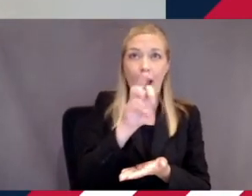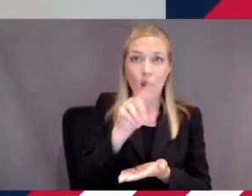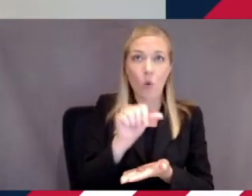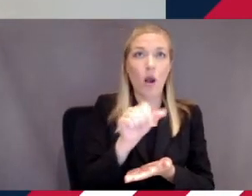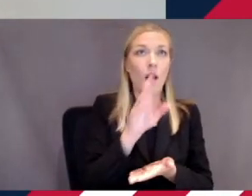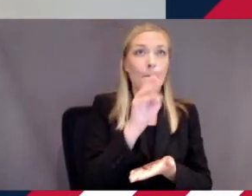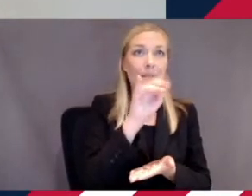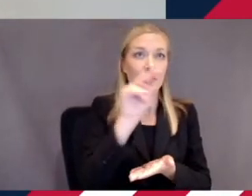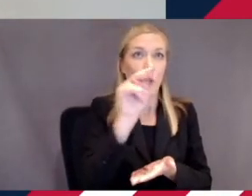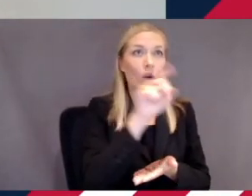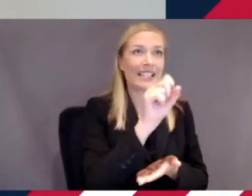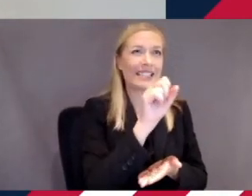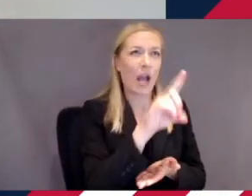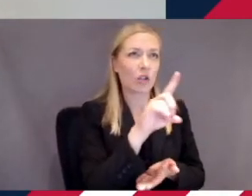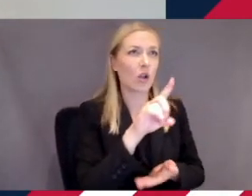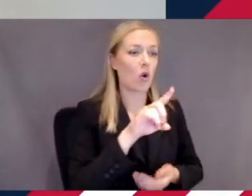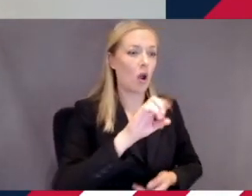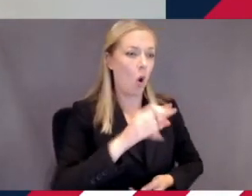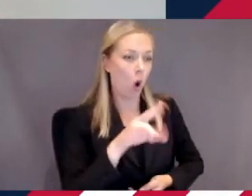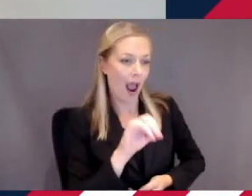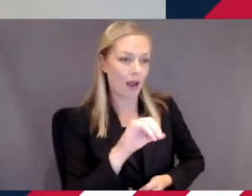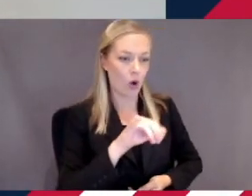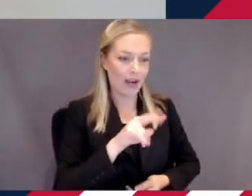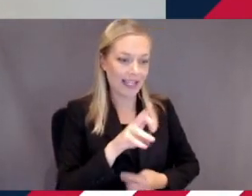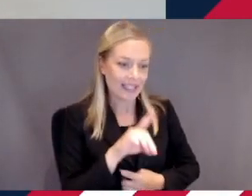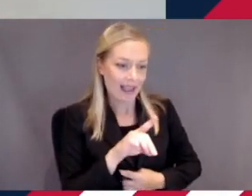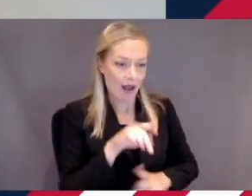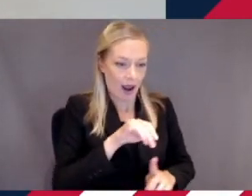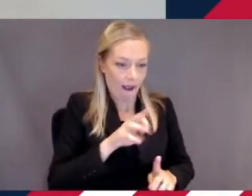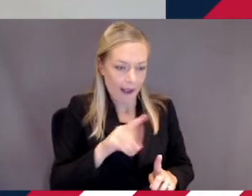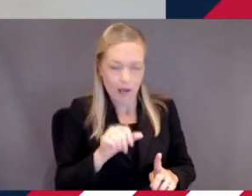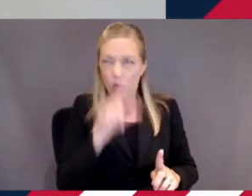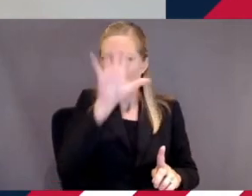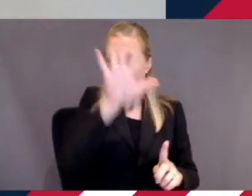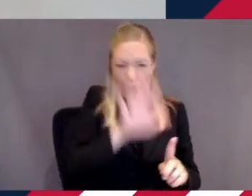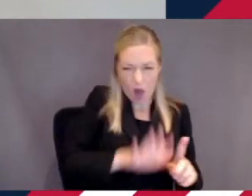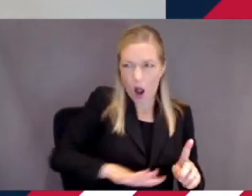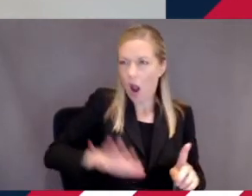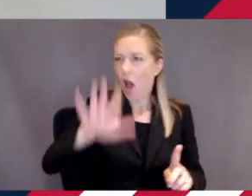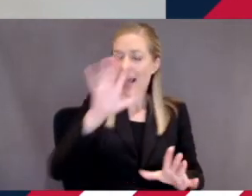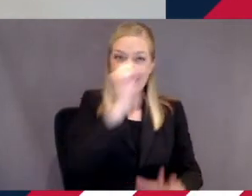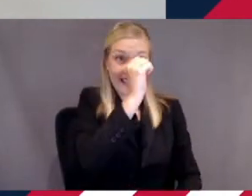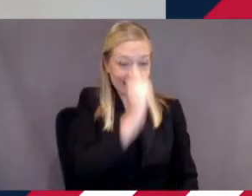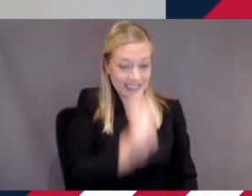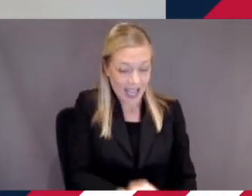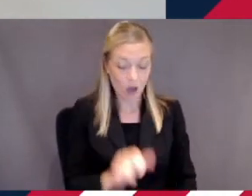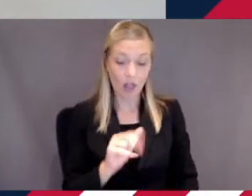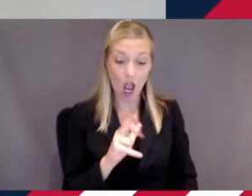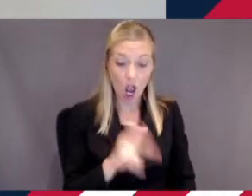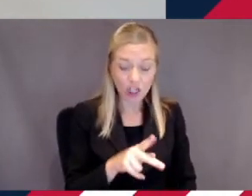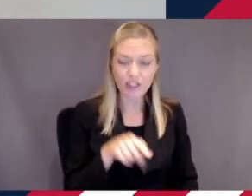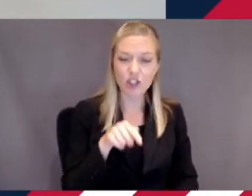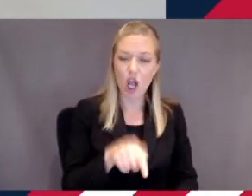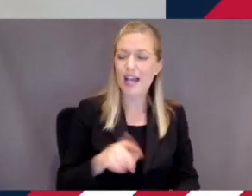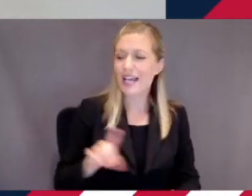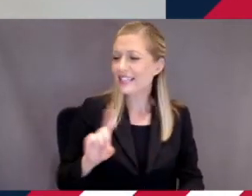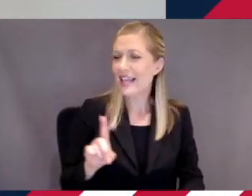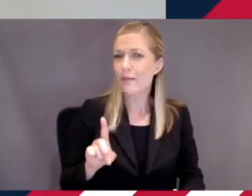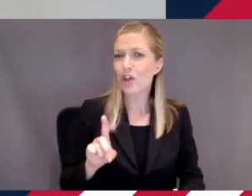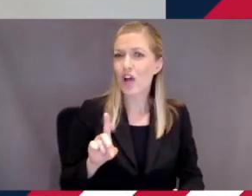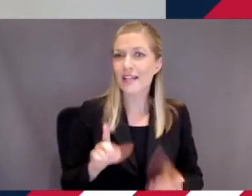Dakota, Ohio, Indiana, Iowa. In the South, Arkansas, Democrats abroad, they're in all